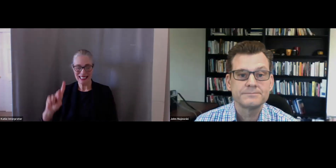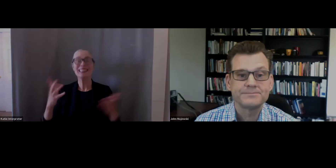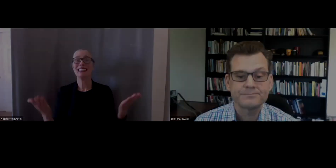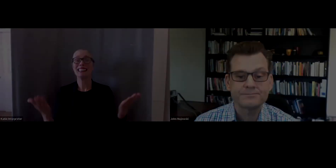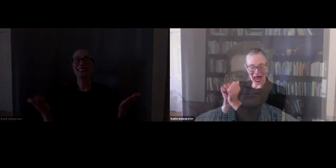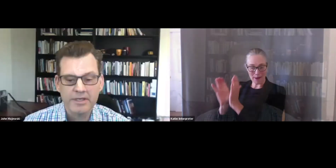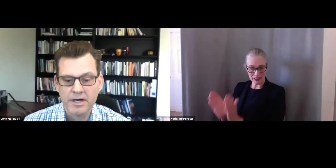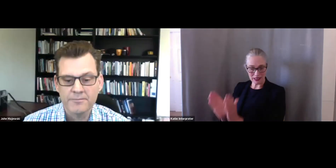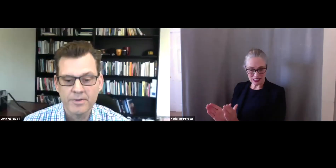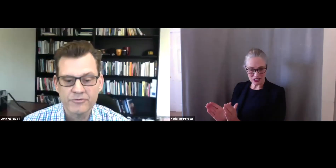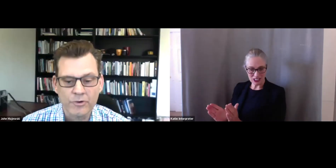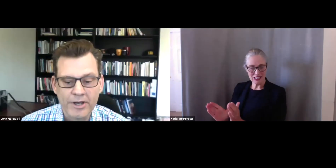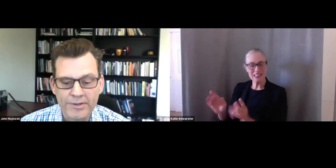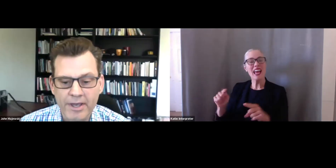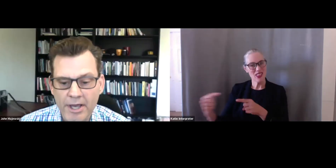months as well.